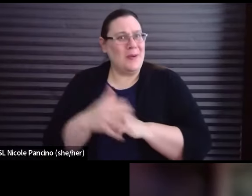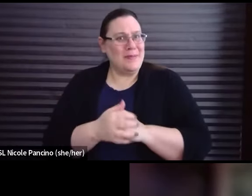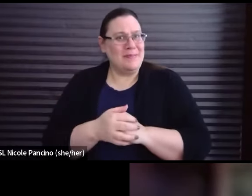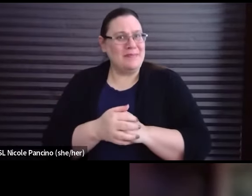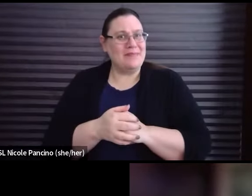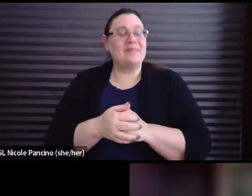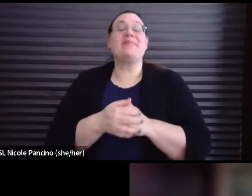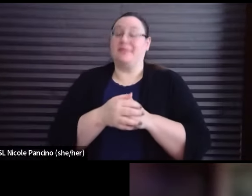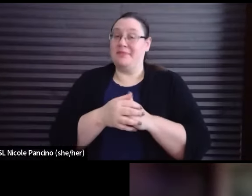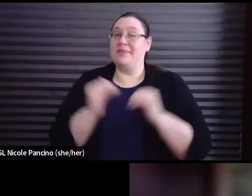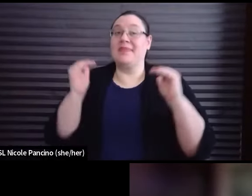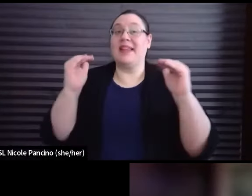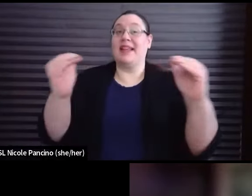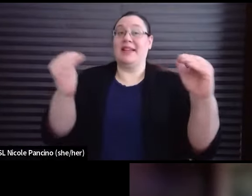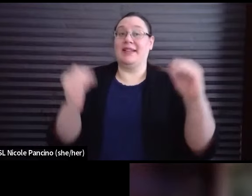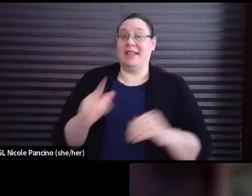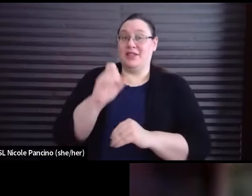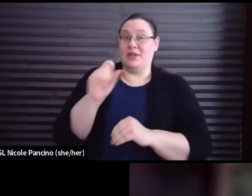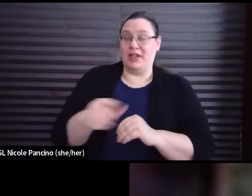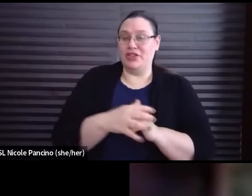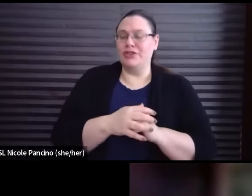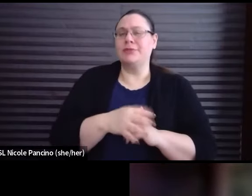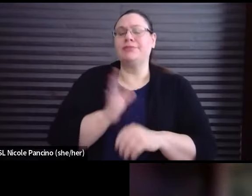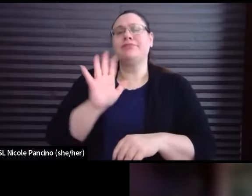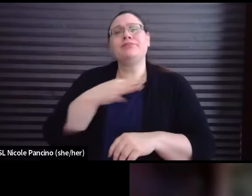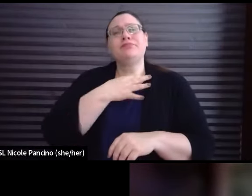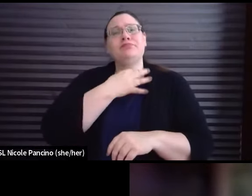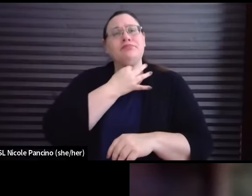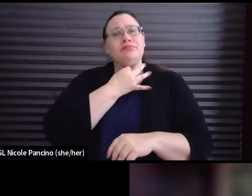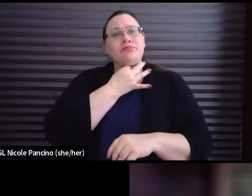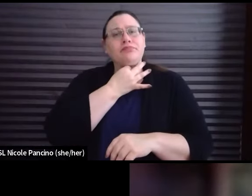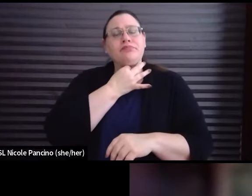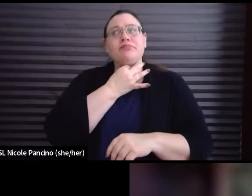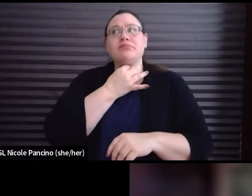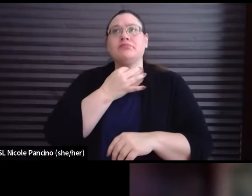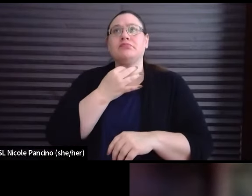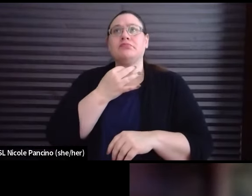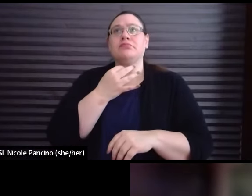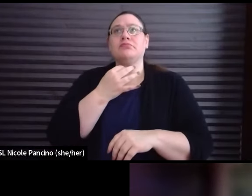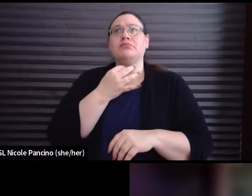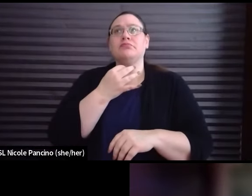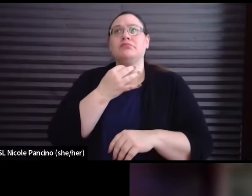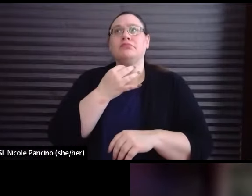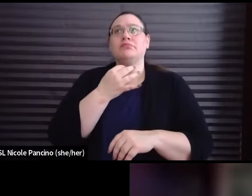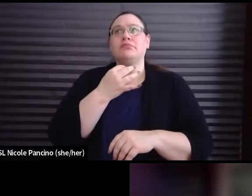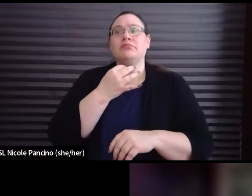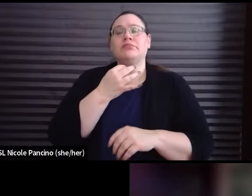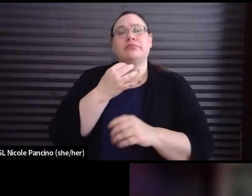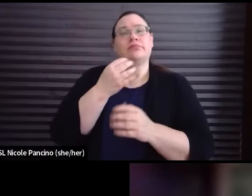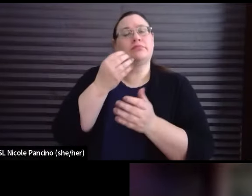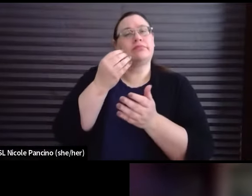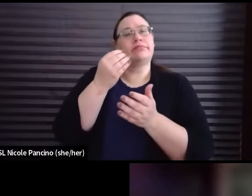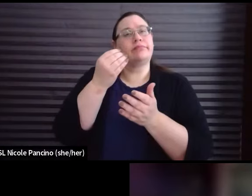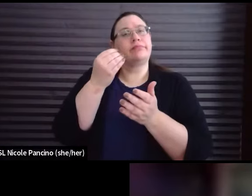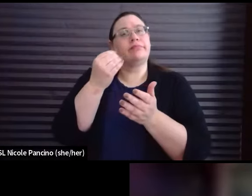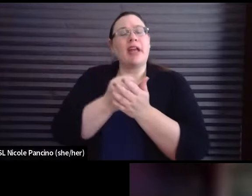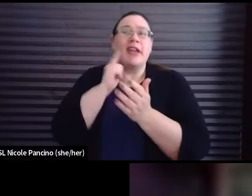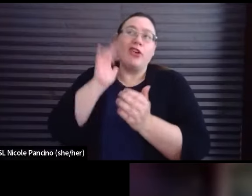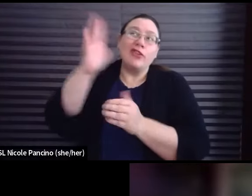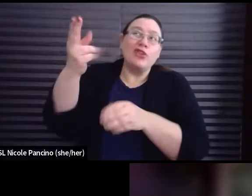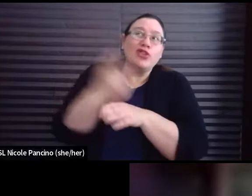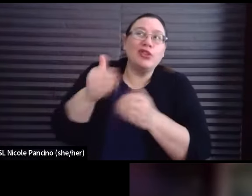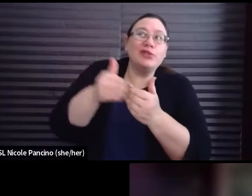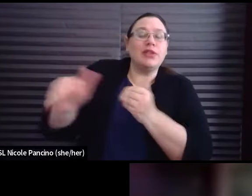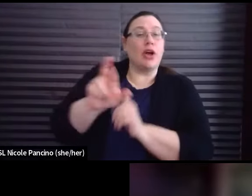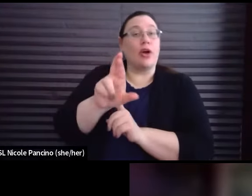next question. Curious about, are there residuals for dubbing projects, and how do those